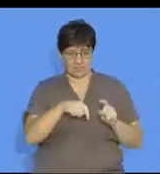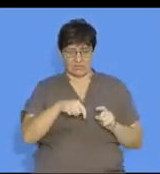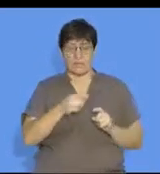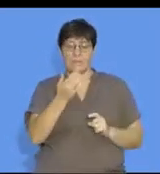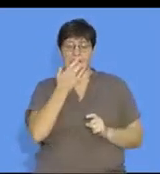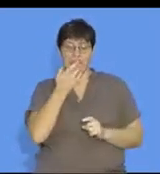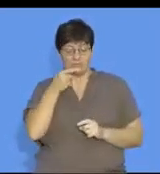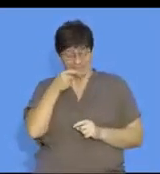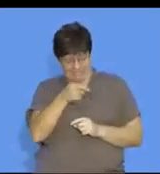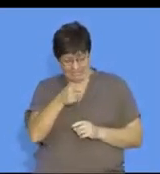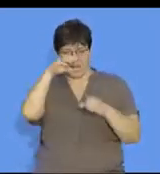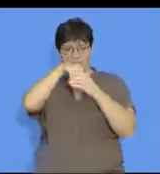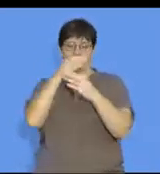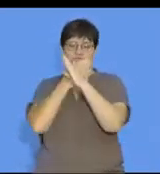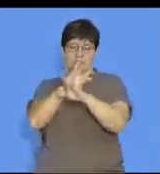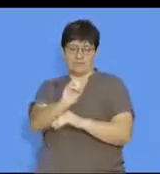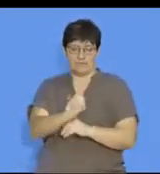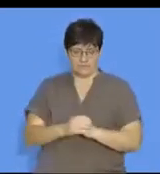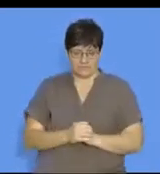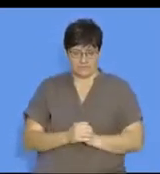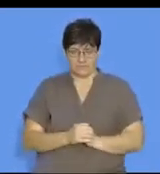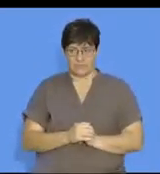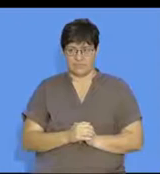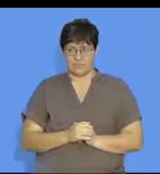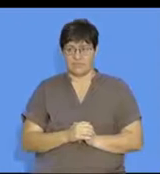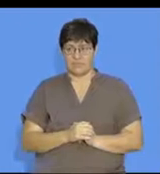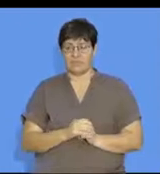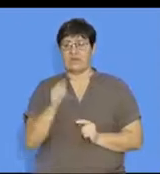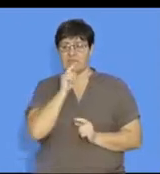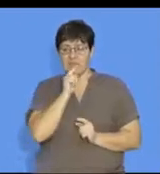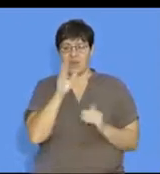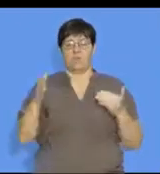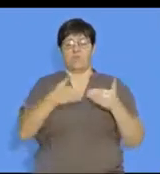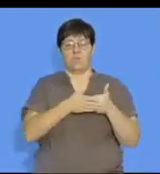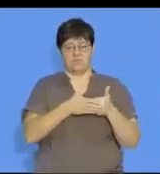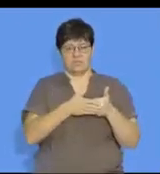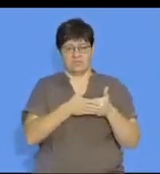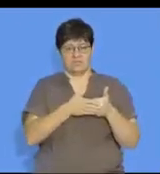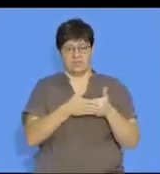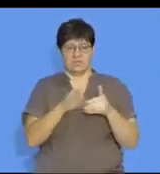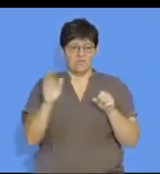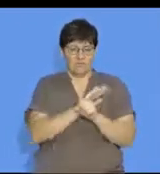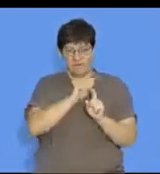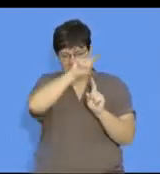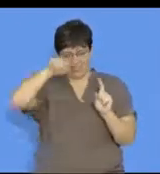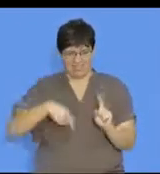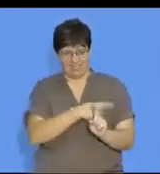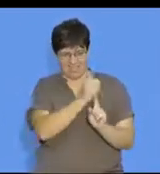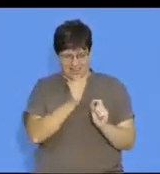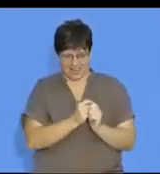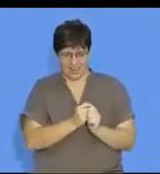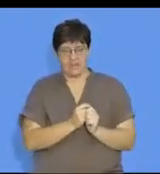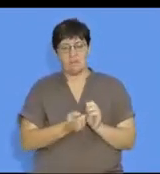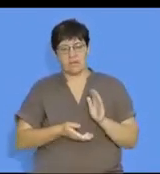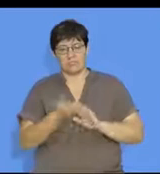resistance of a battery. Now in a simple circuit, this is a closed circuit or a complete circuit. It means there